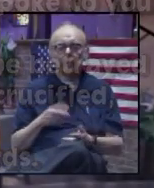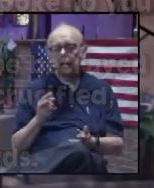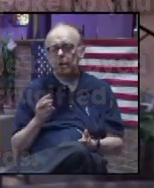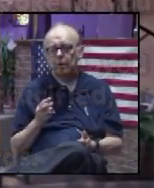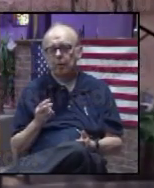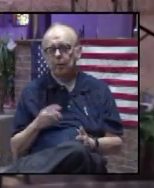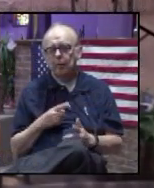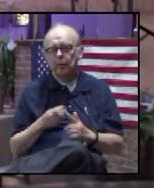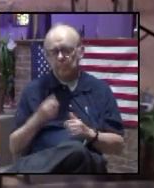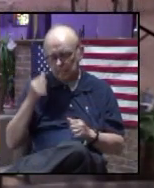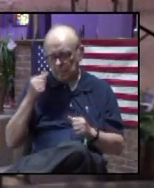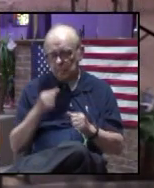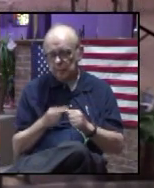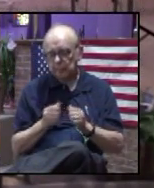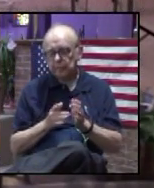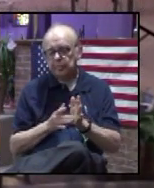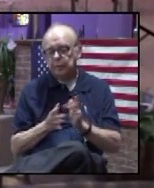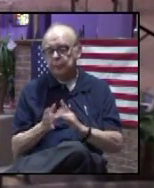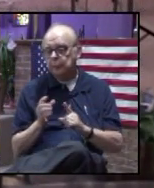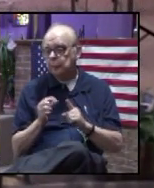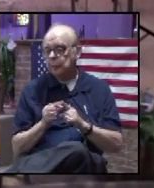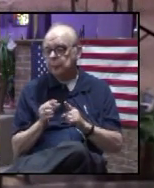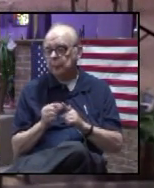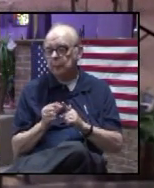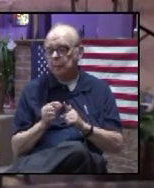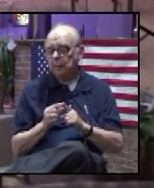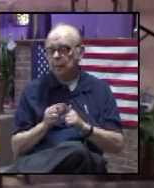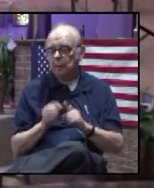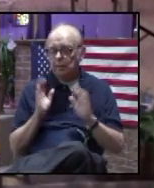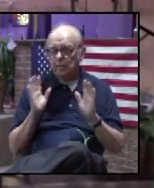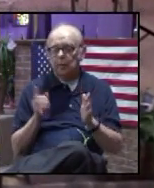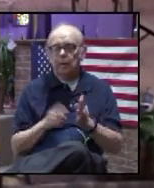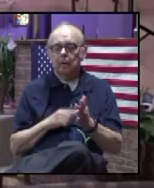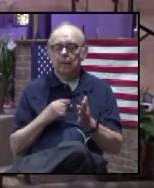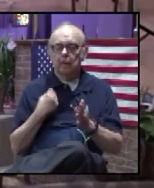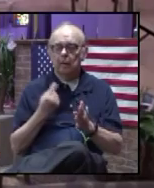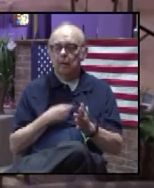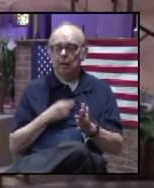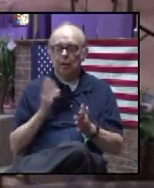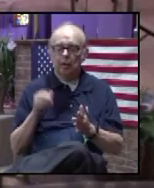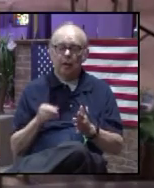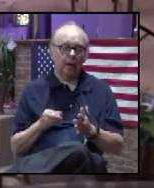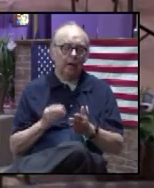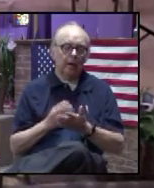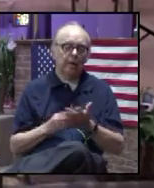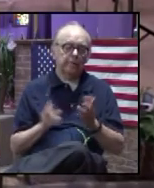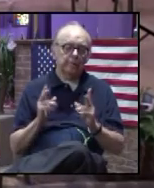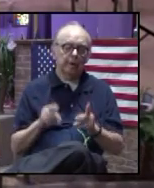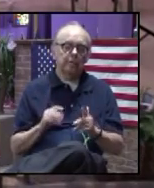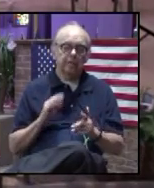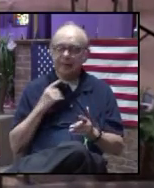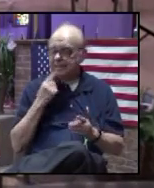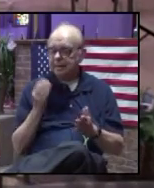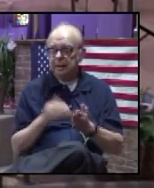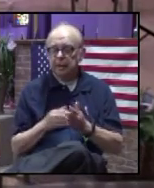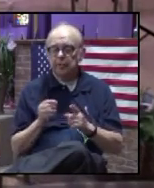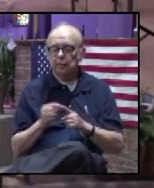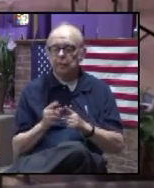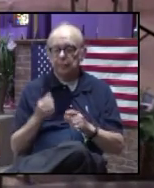And then they remembered his words. Isn't it amazing sometimes how we got to have somebody repeat the words to us in order for us to remember